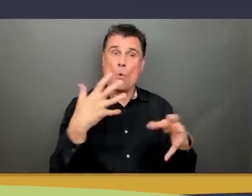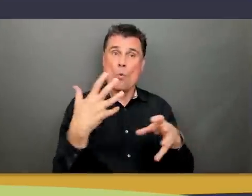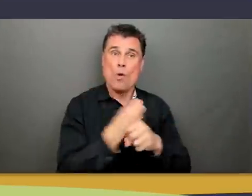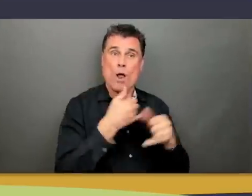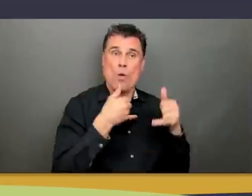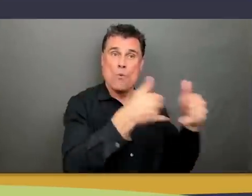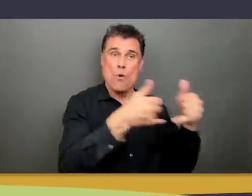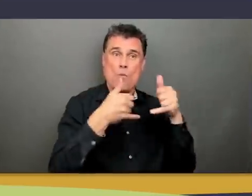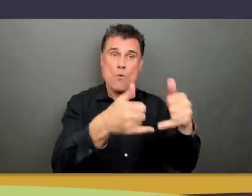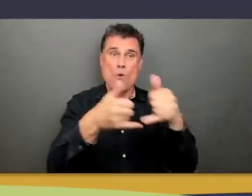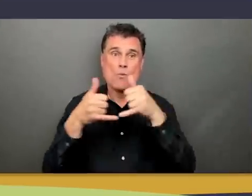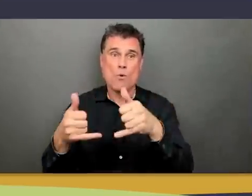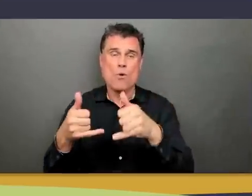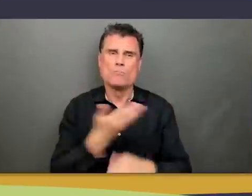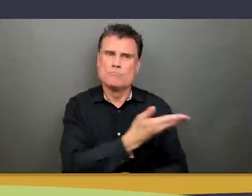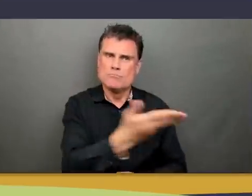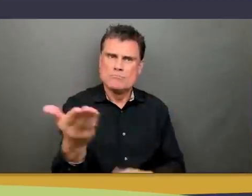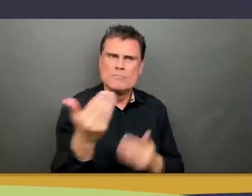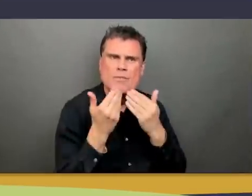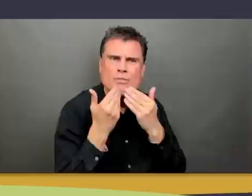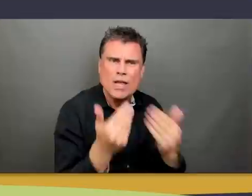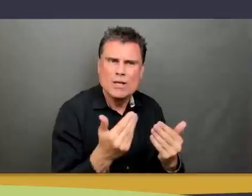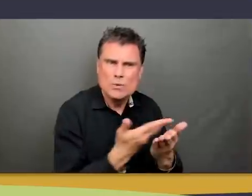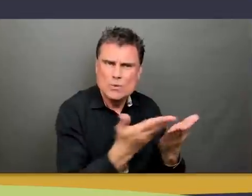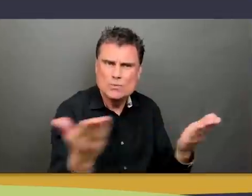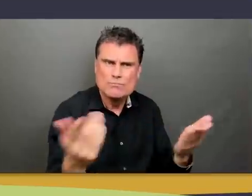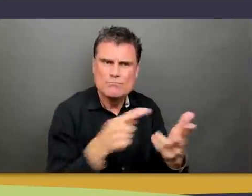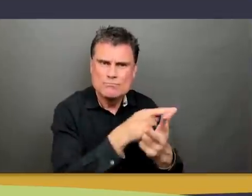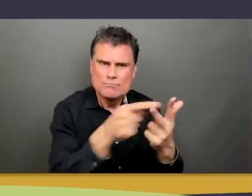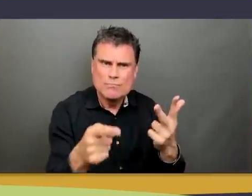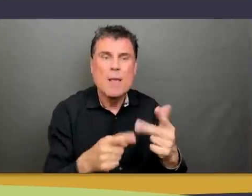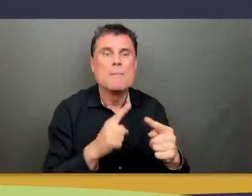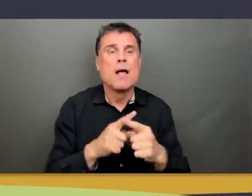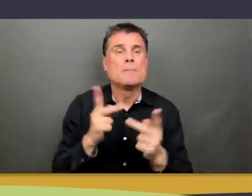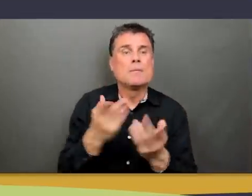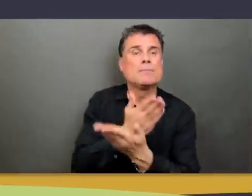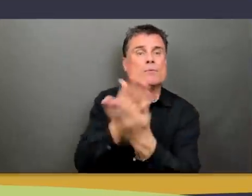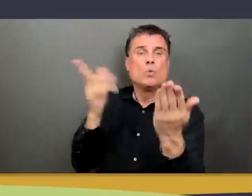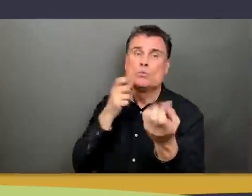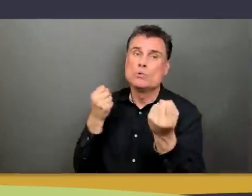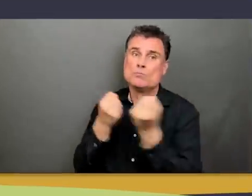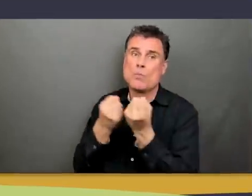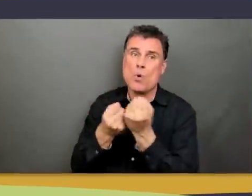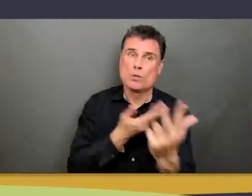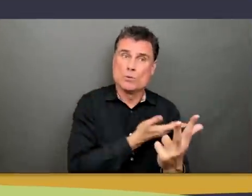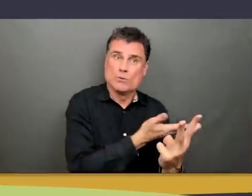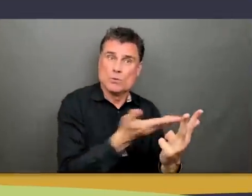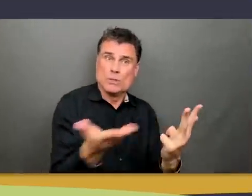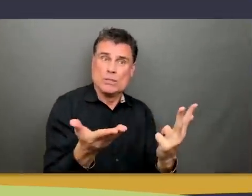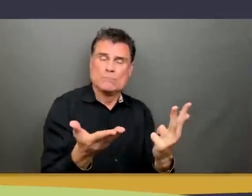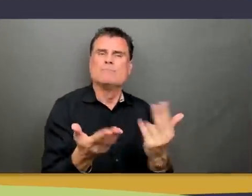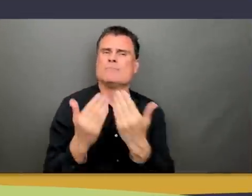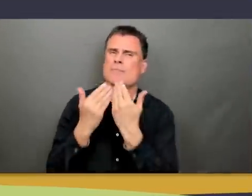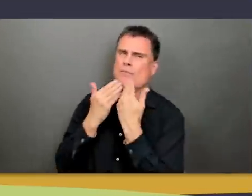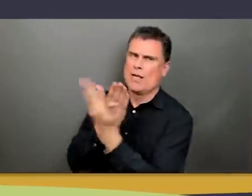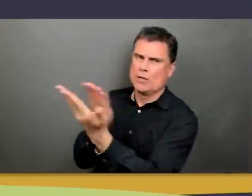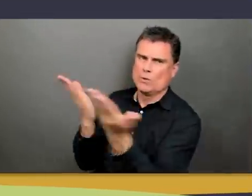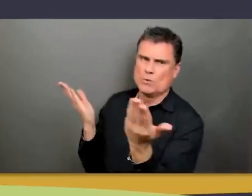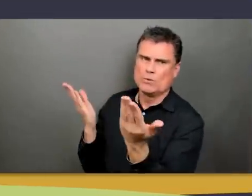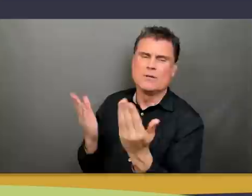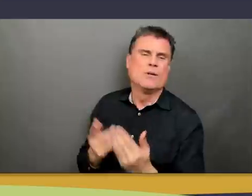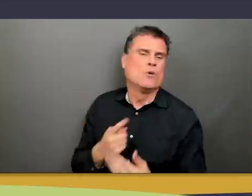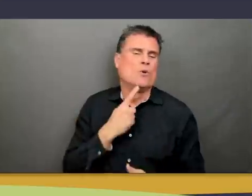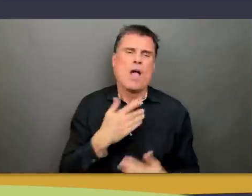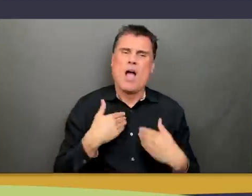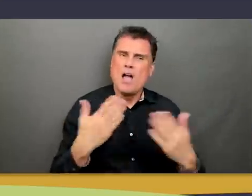awards. It's in that I really hold my hands up, regardless of where you come from, you know, and I never did this